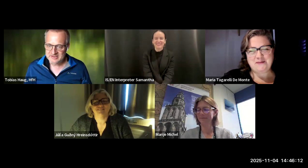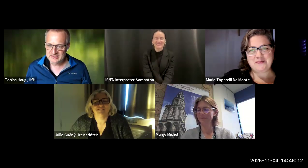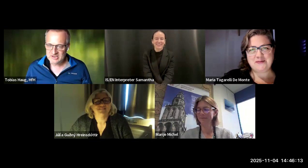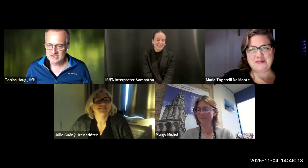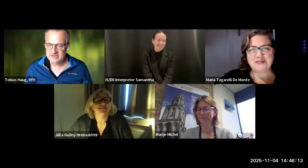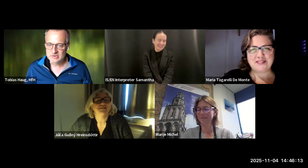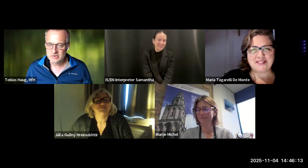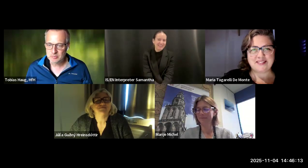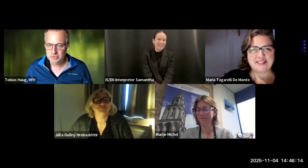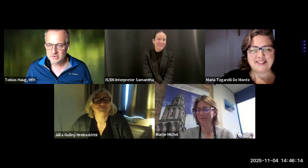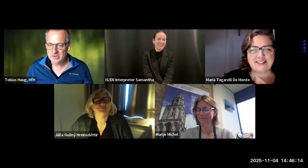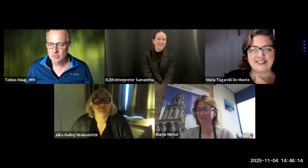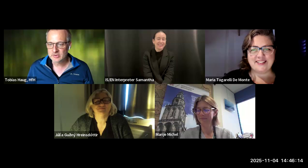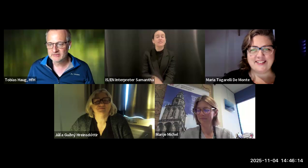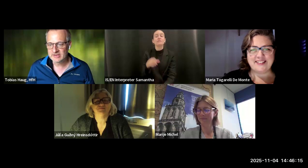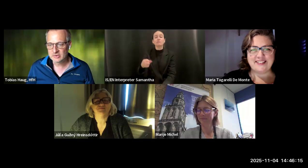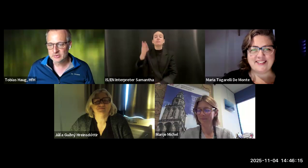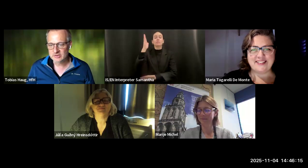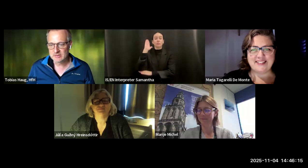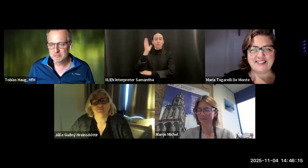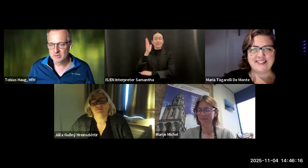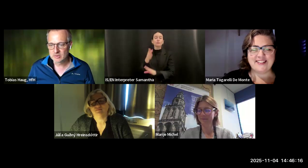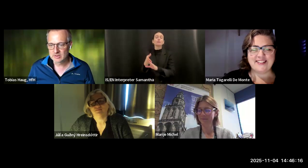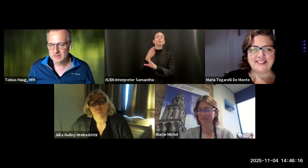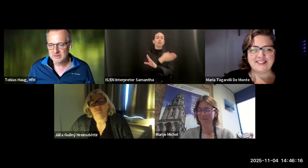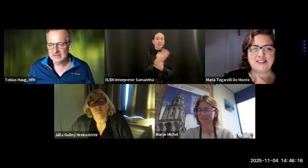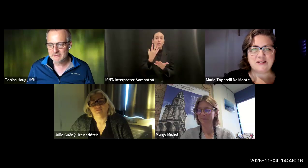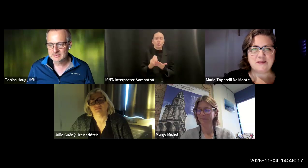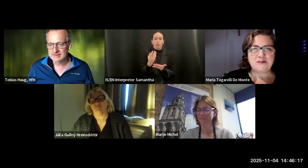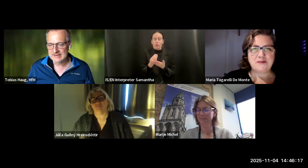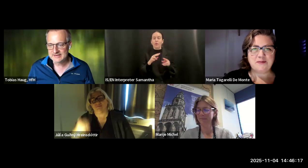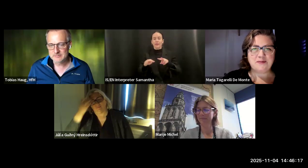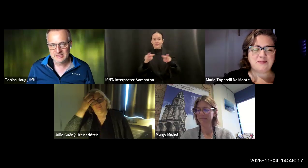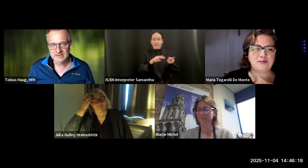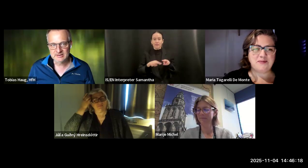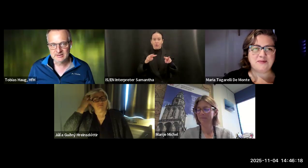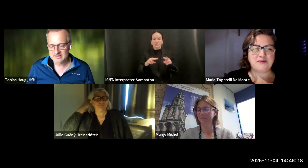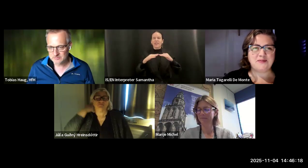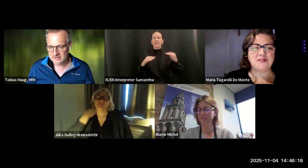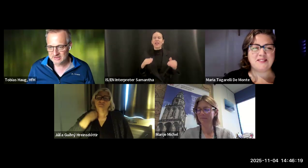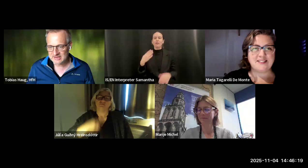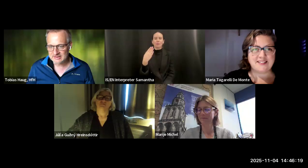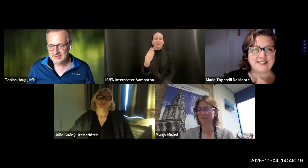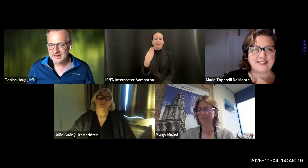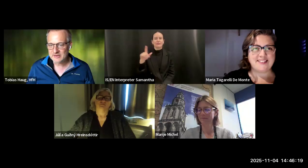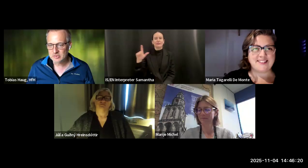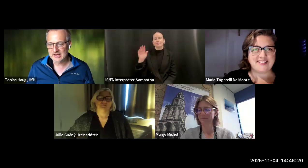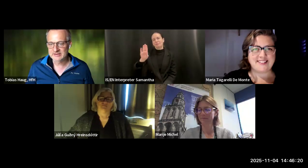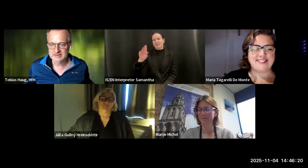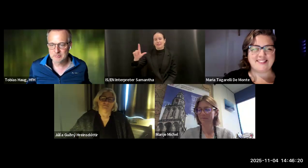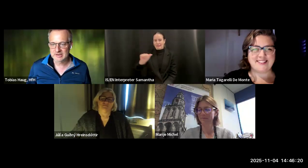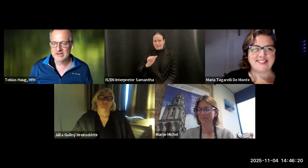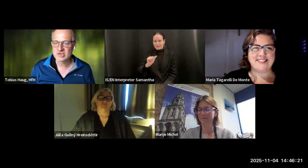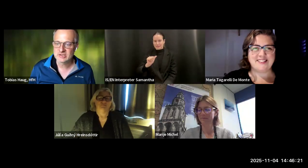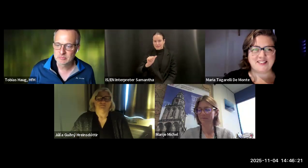Then her presentation is using pre-recorded videos in B-level lists, meaning Italian Sign